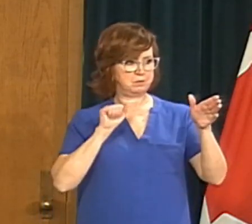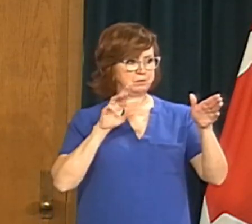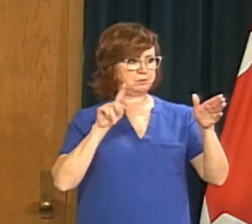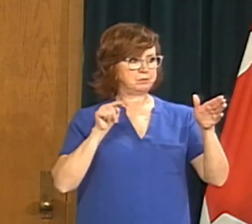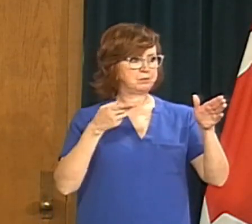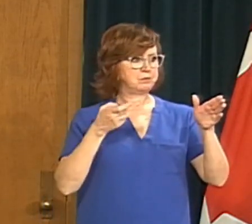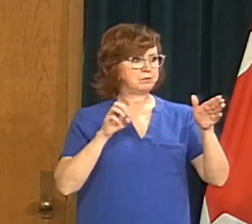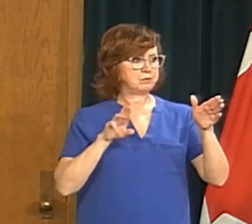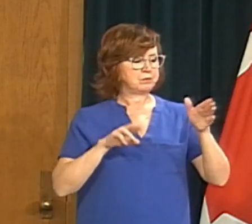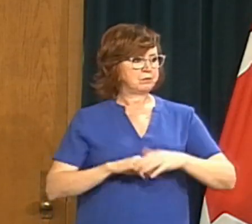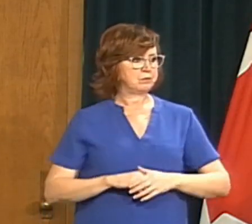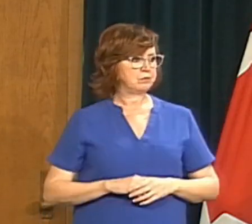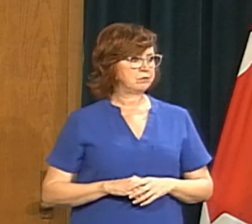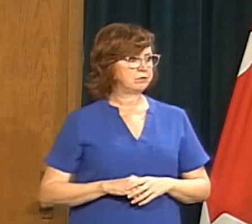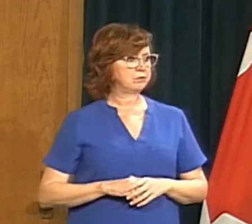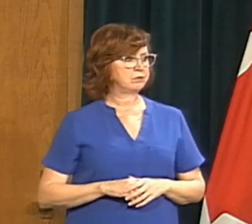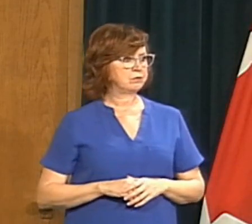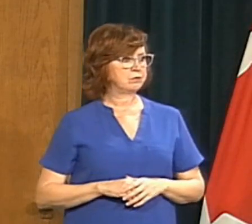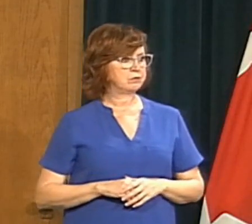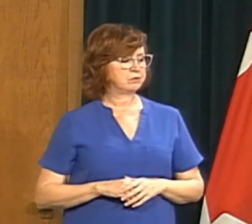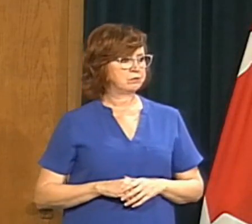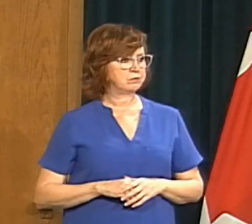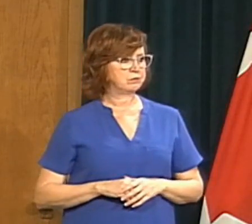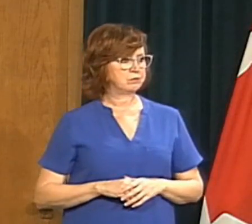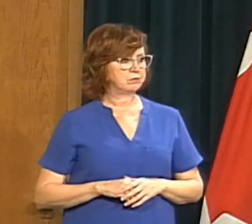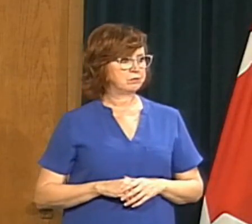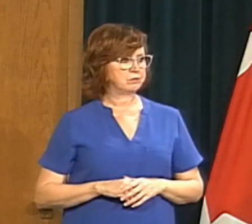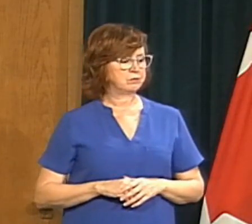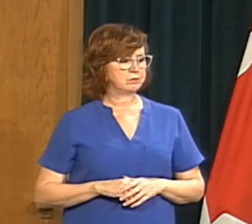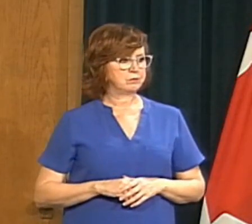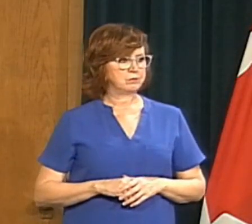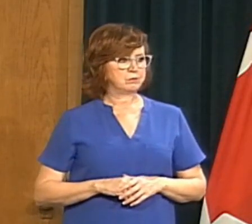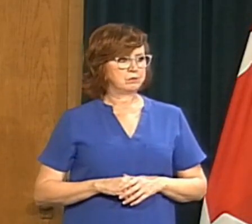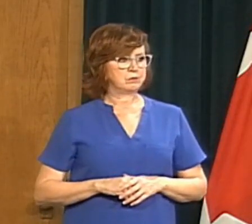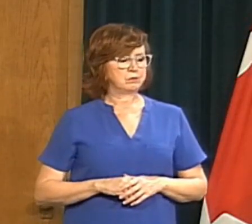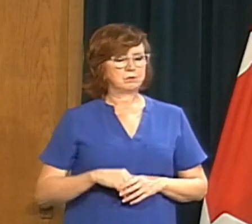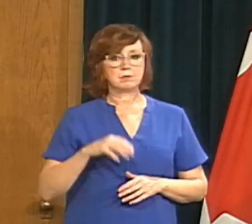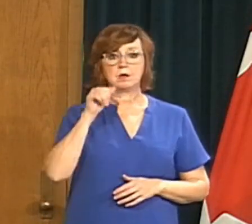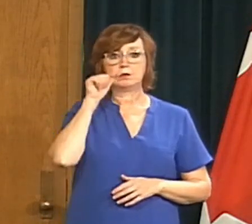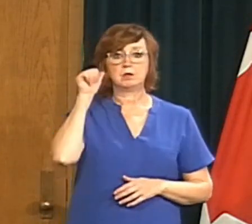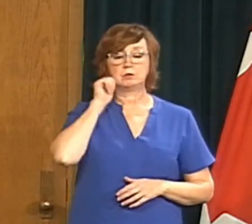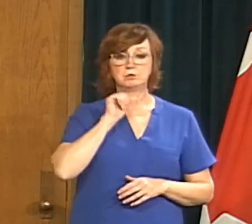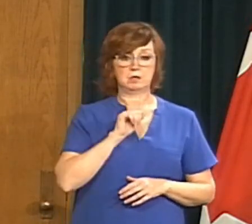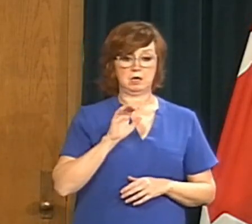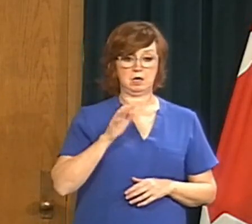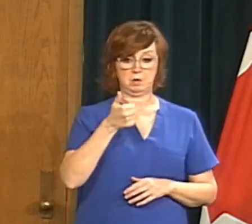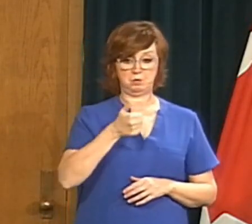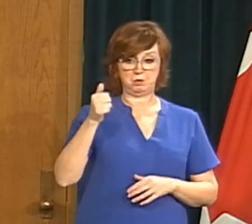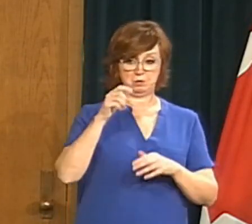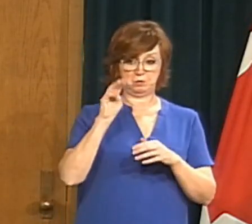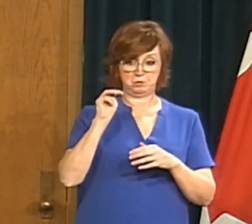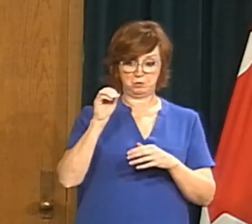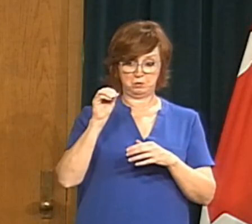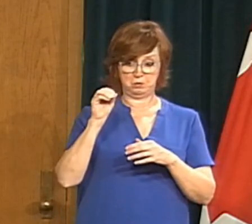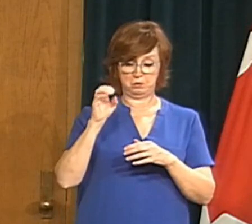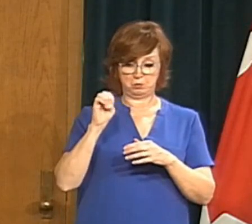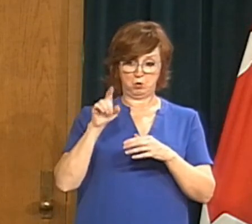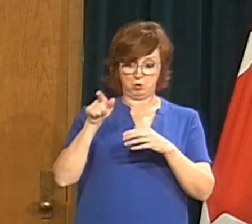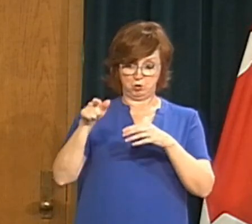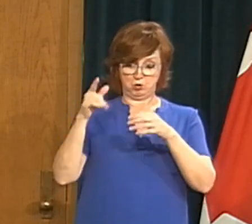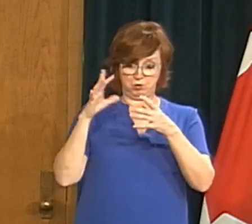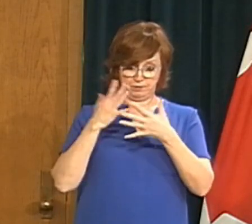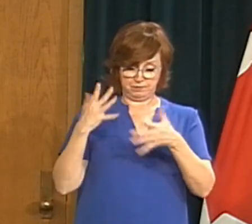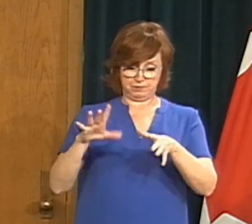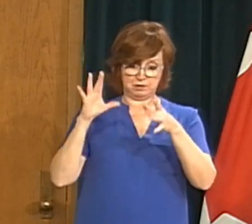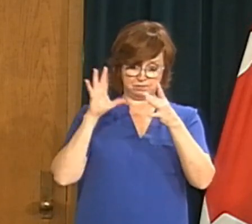So I think during the press conference yesterday, you said, Premier, that you were looking at kind